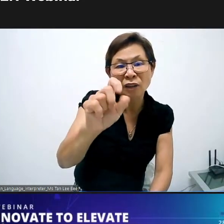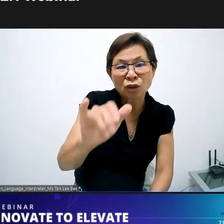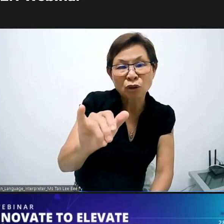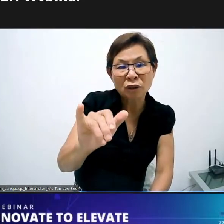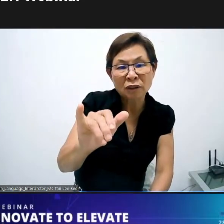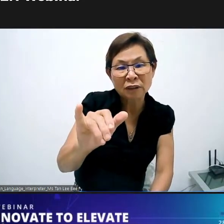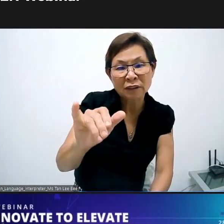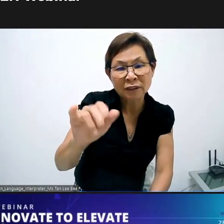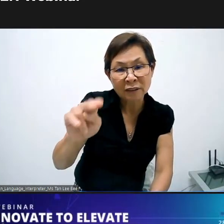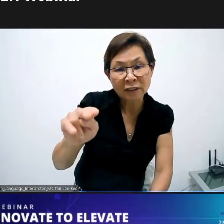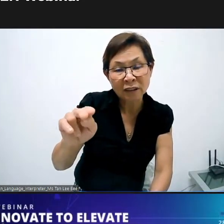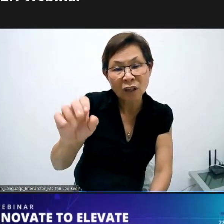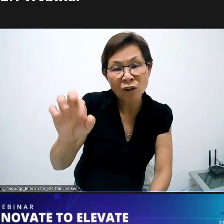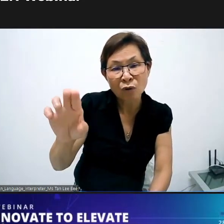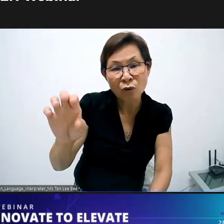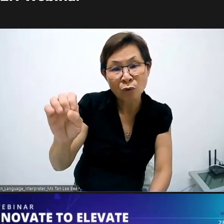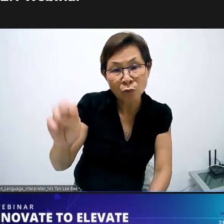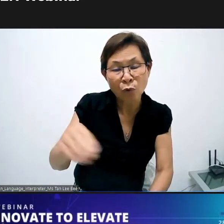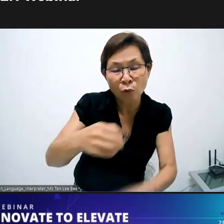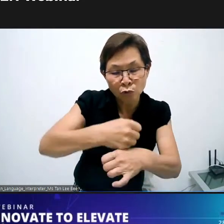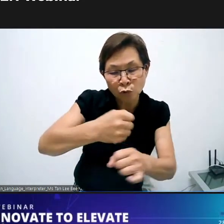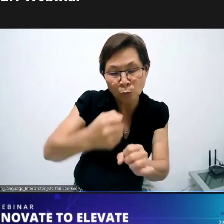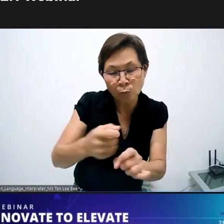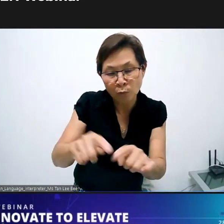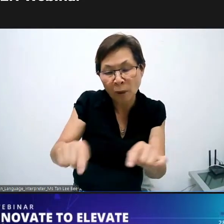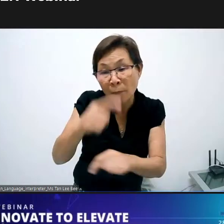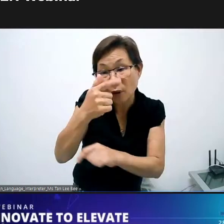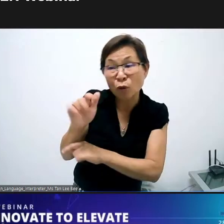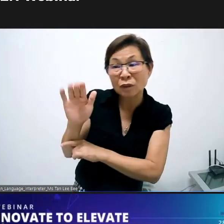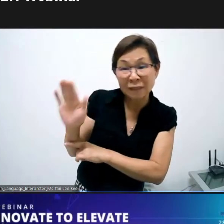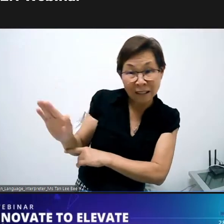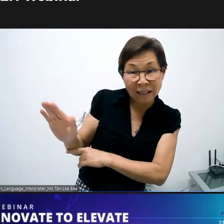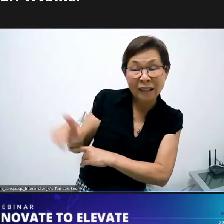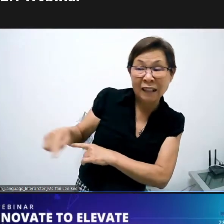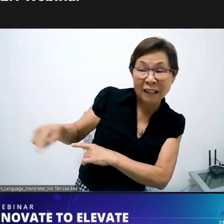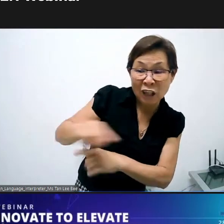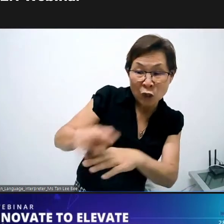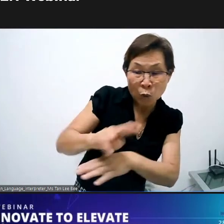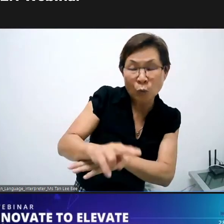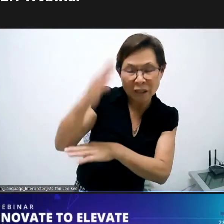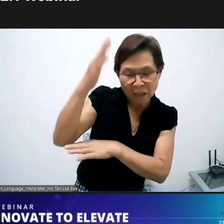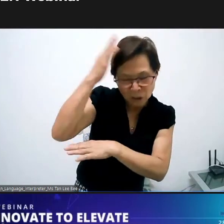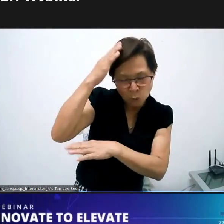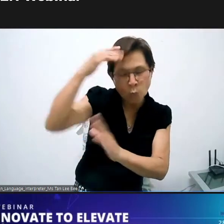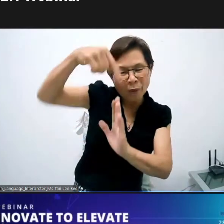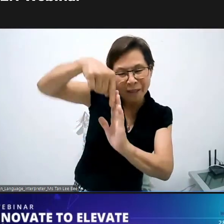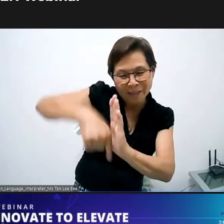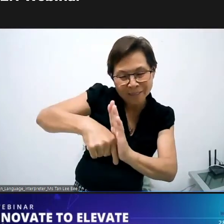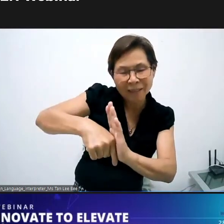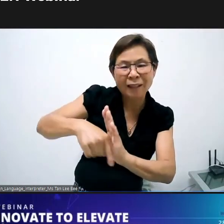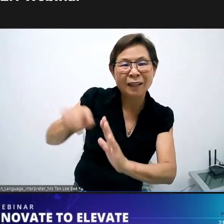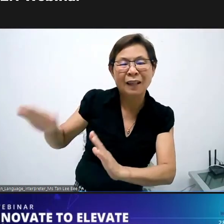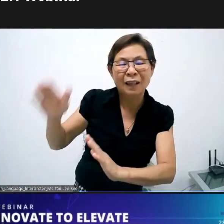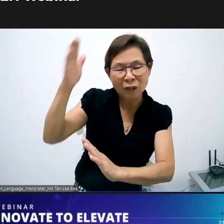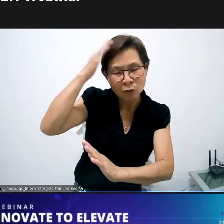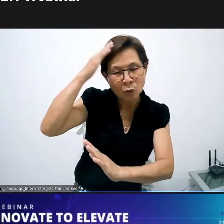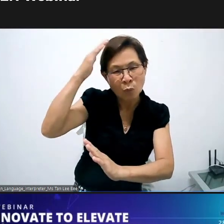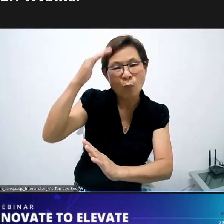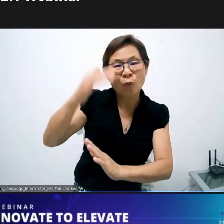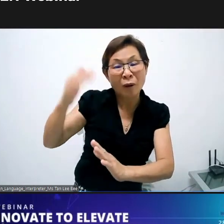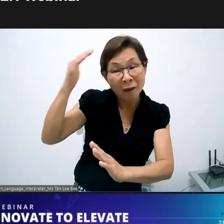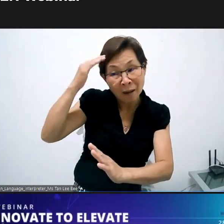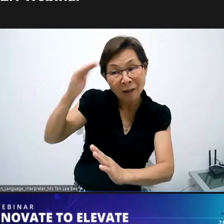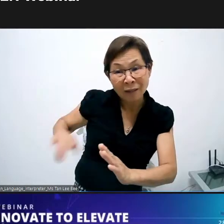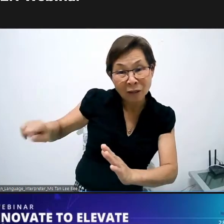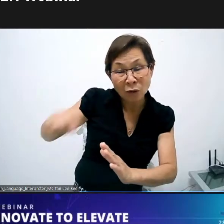platform, because they are the one who use those platform, so they know the insight. Yeah. And they know that what